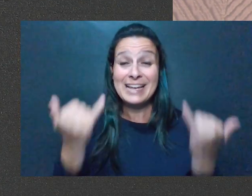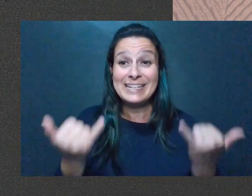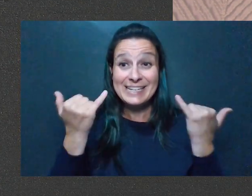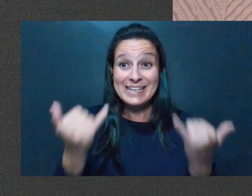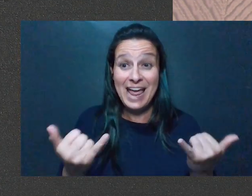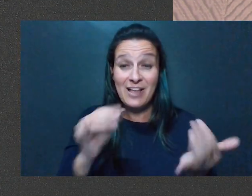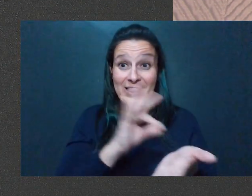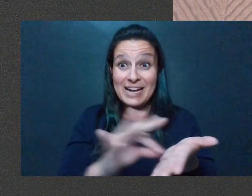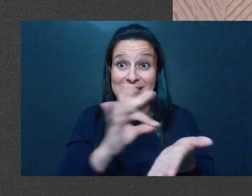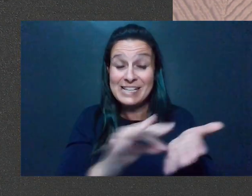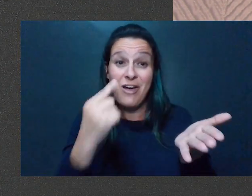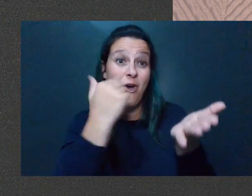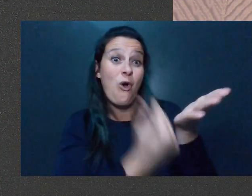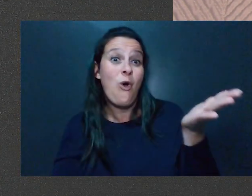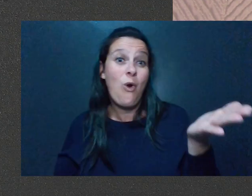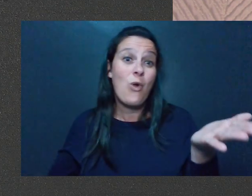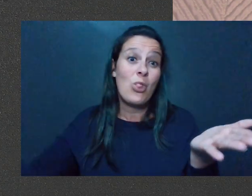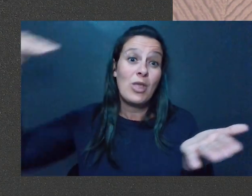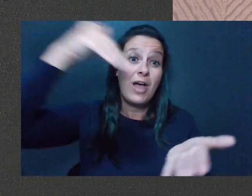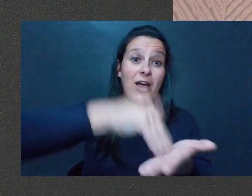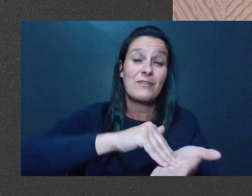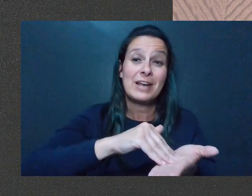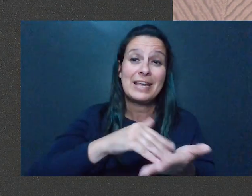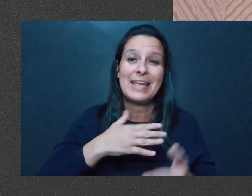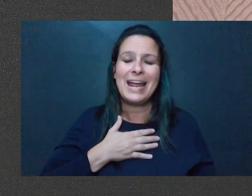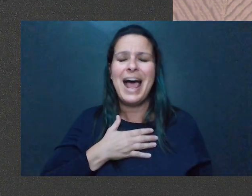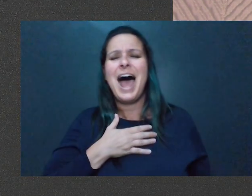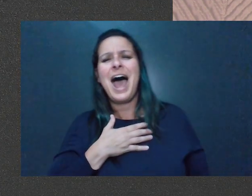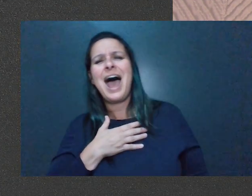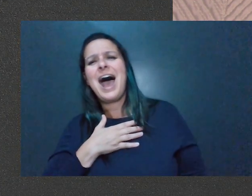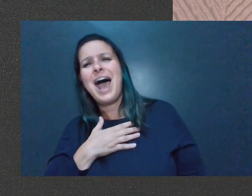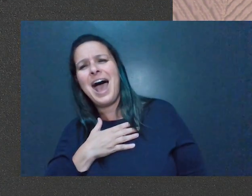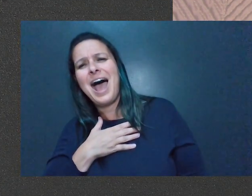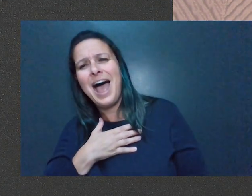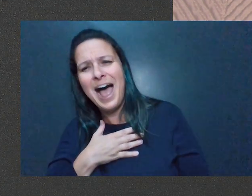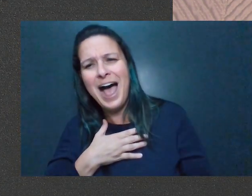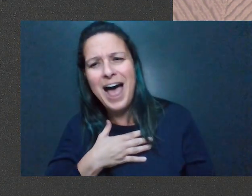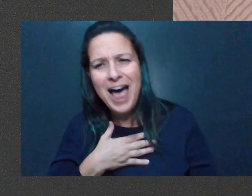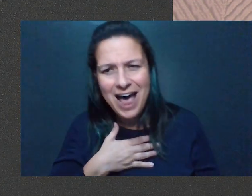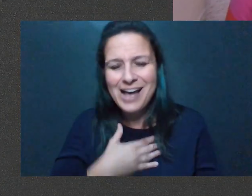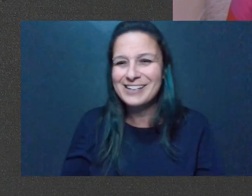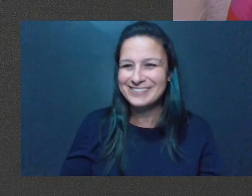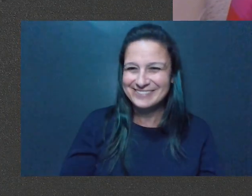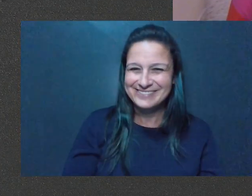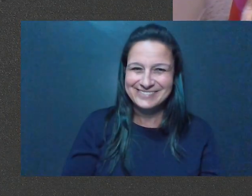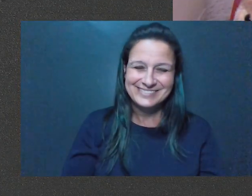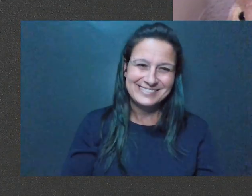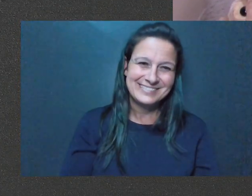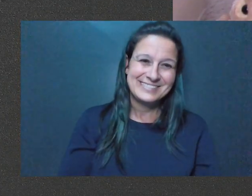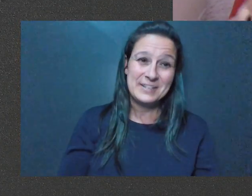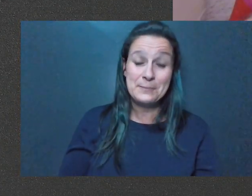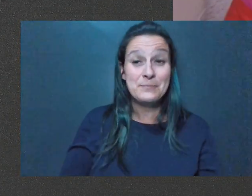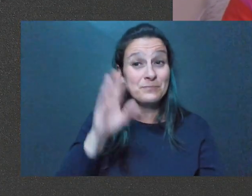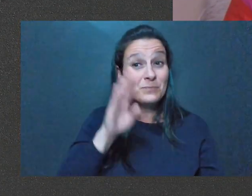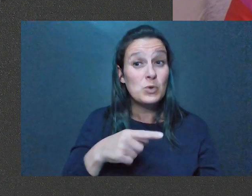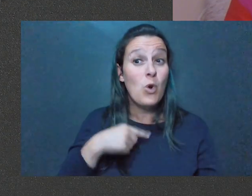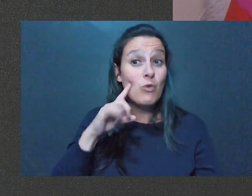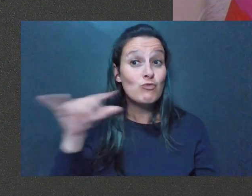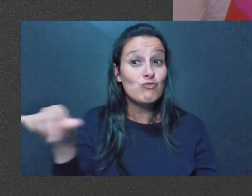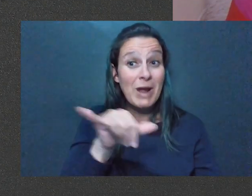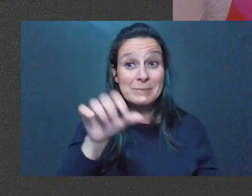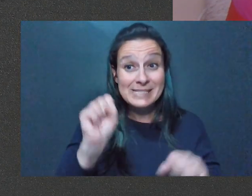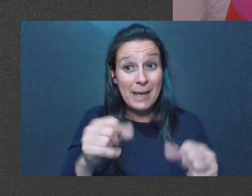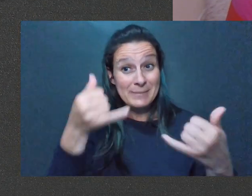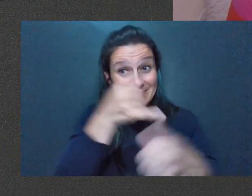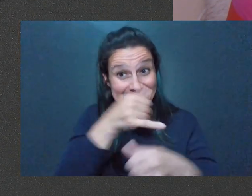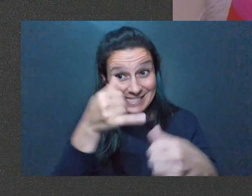us count them again. Ah, ah, ah." You know, rhymes can be silly, and they